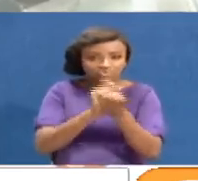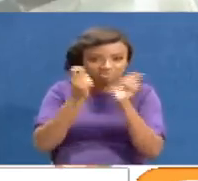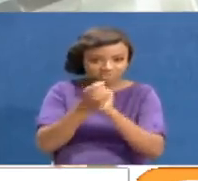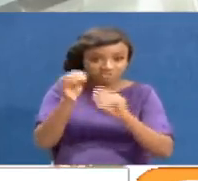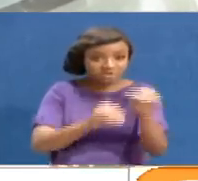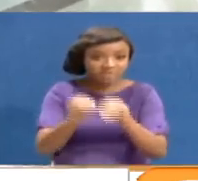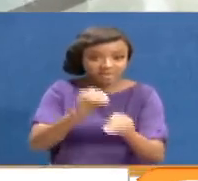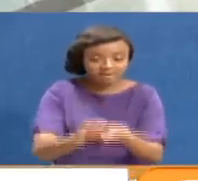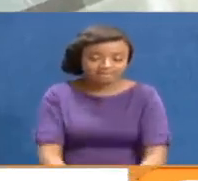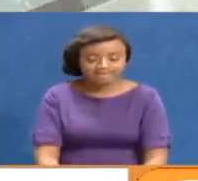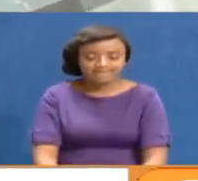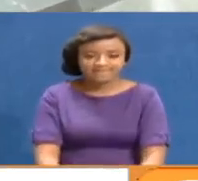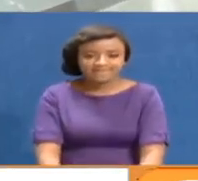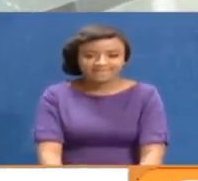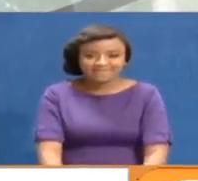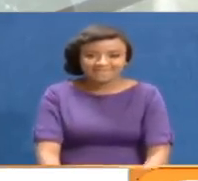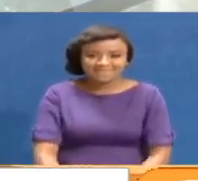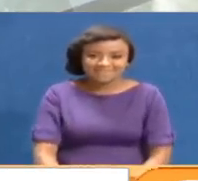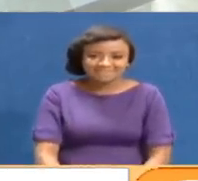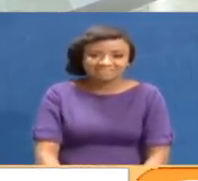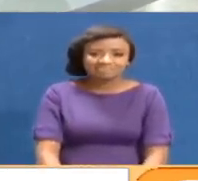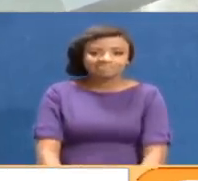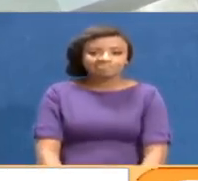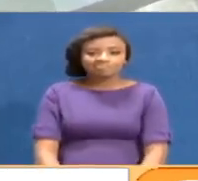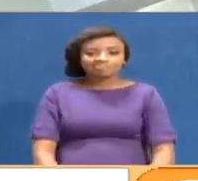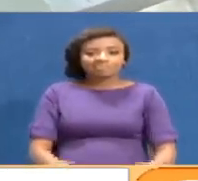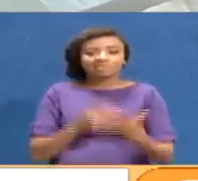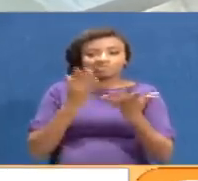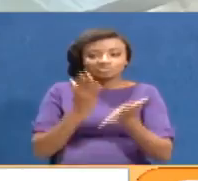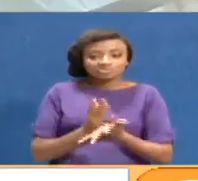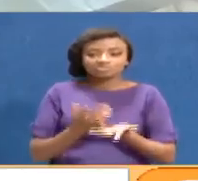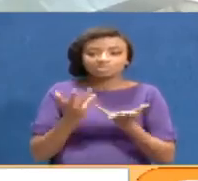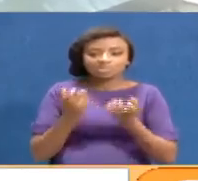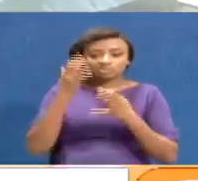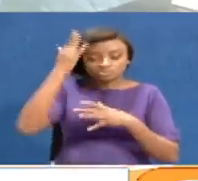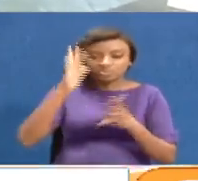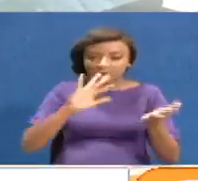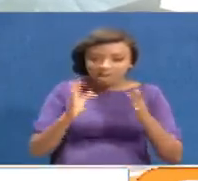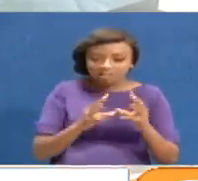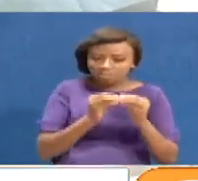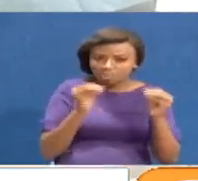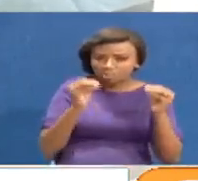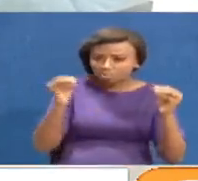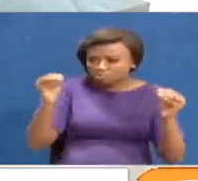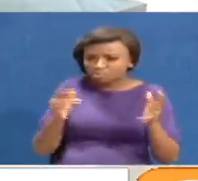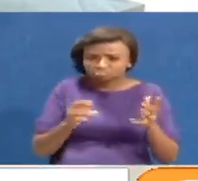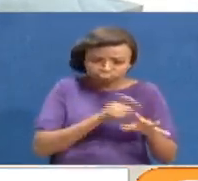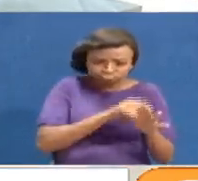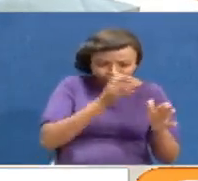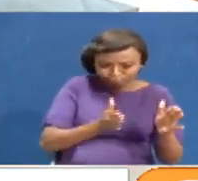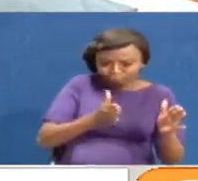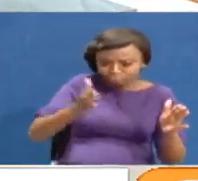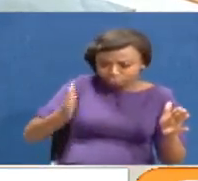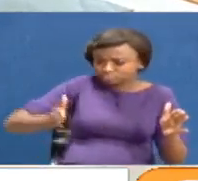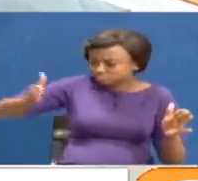is dependent on so many factors. You know, how long IBC takes, how long this collection takes, and all that. And there'll be some